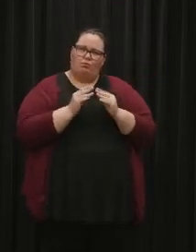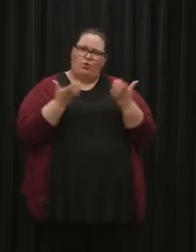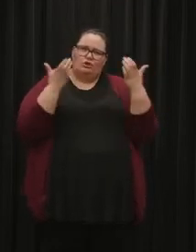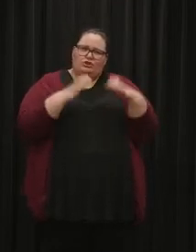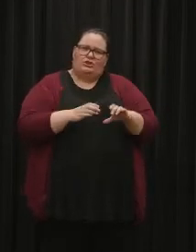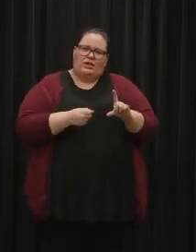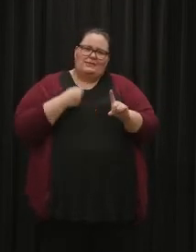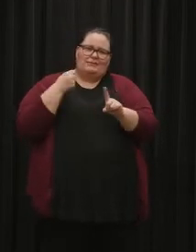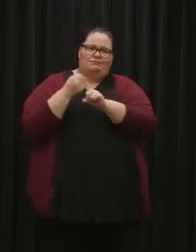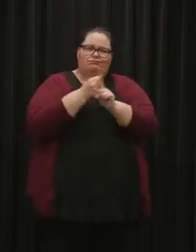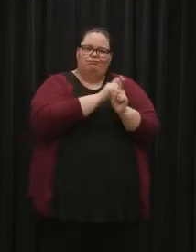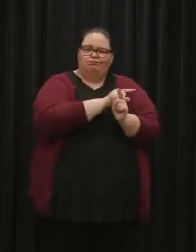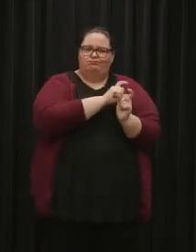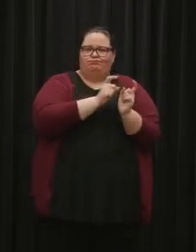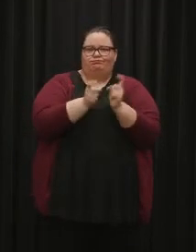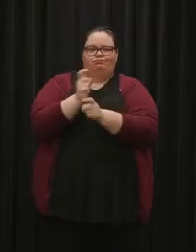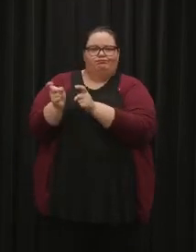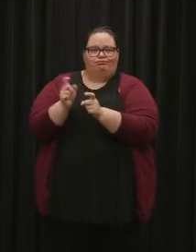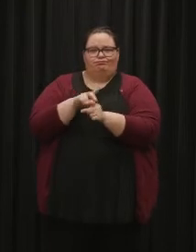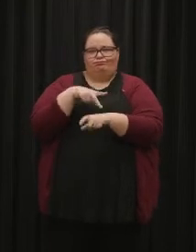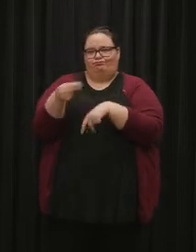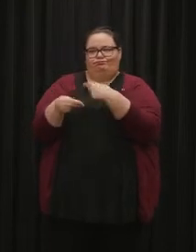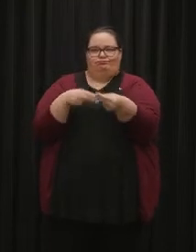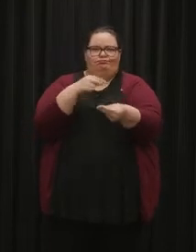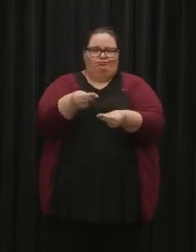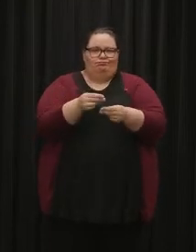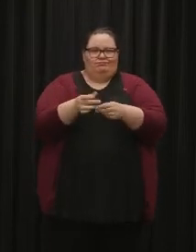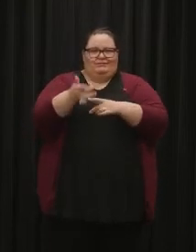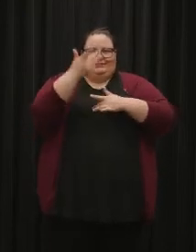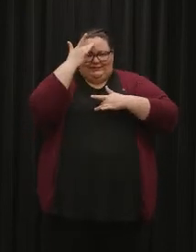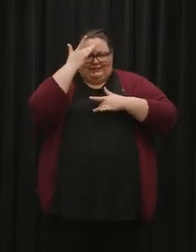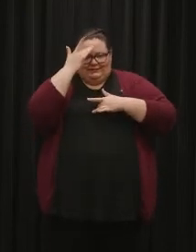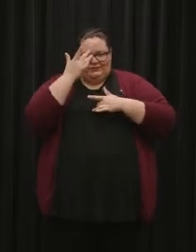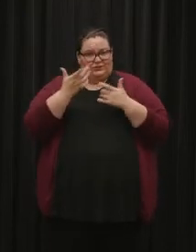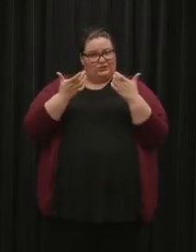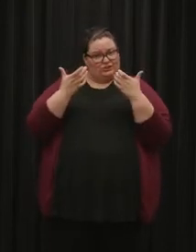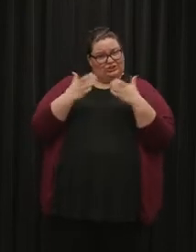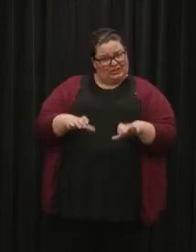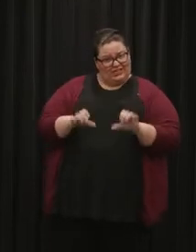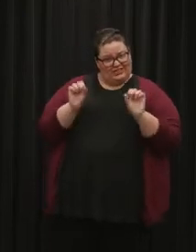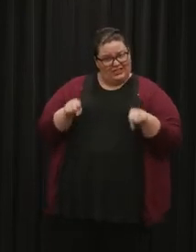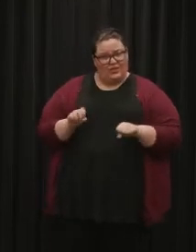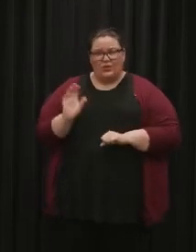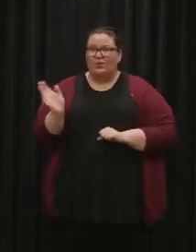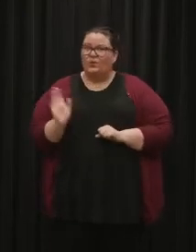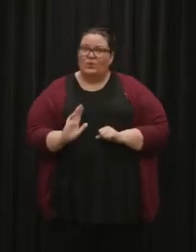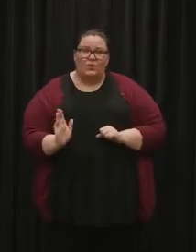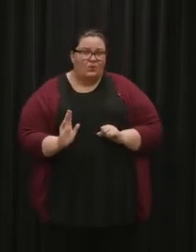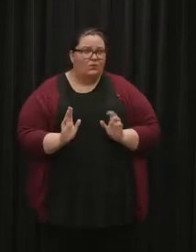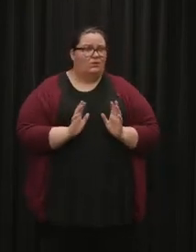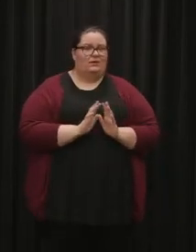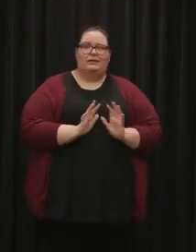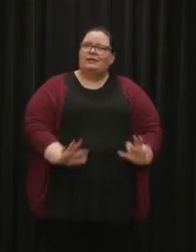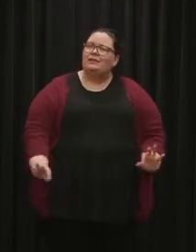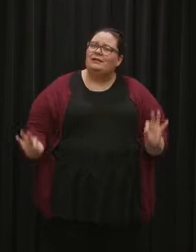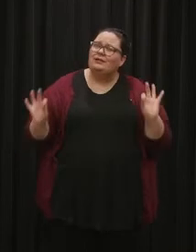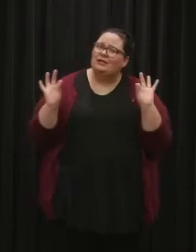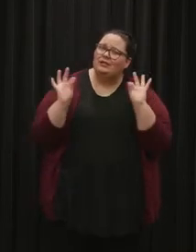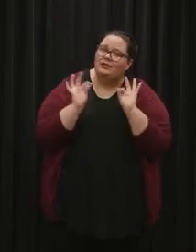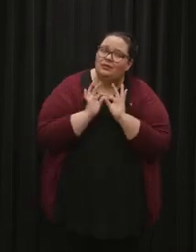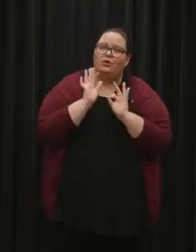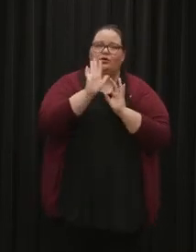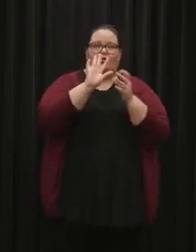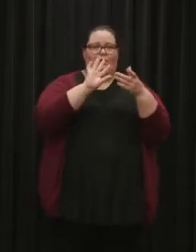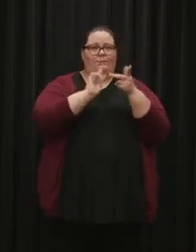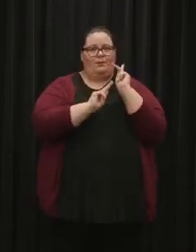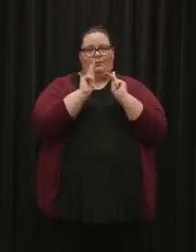your loved ones if you are carrying the virus. So please don't take any chances with COVID-19. It remains very important to keep your number of